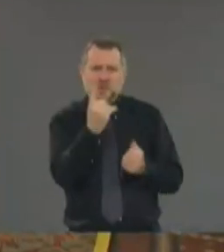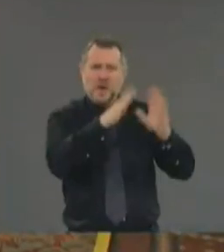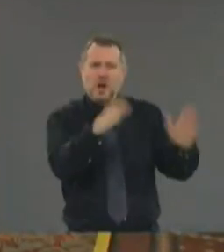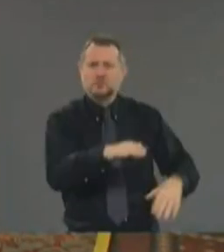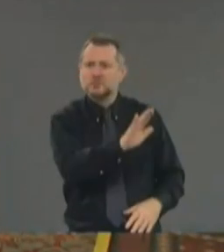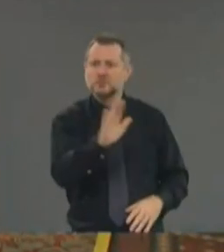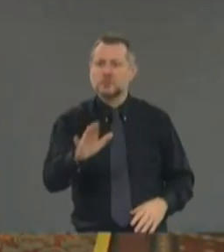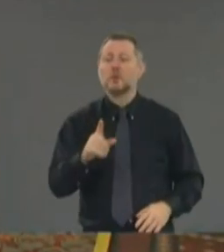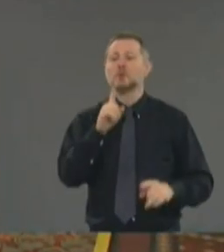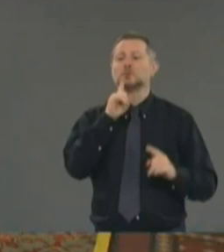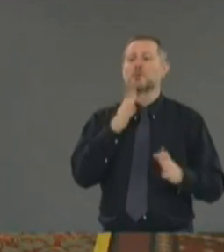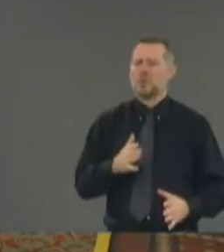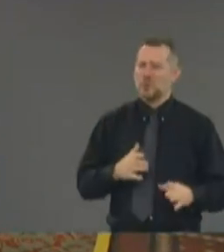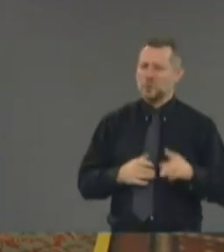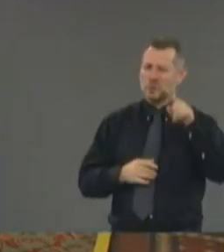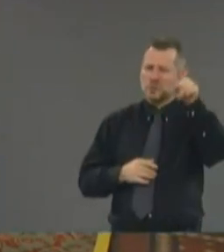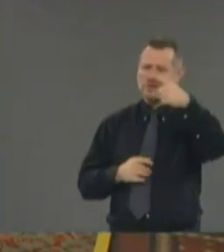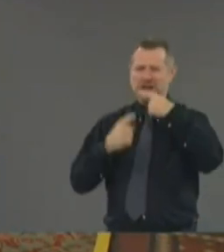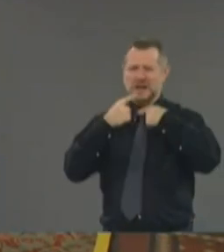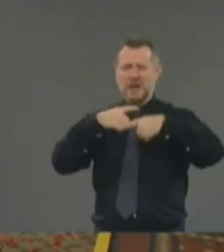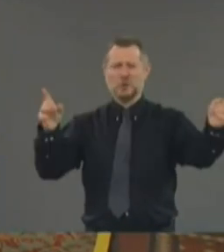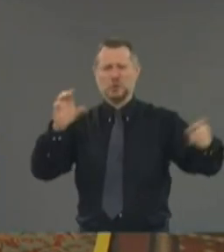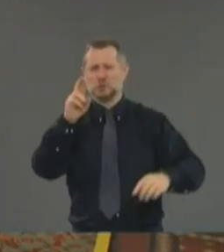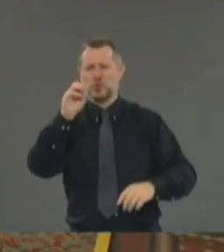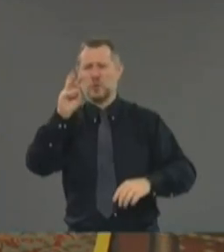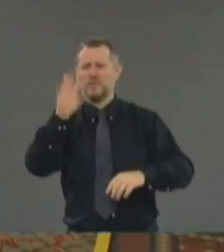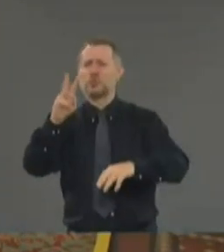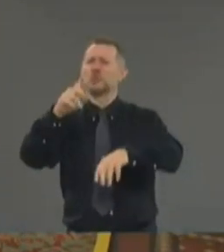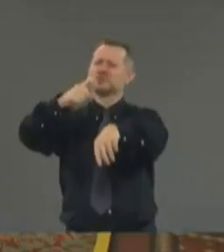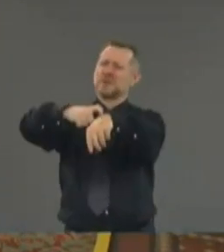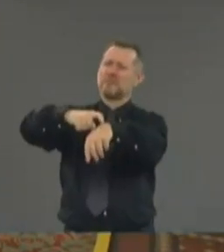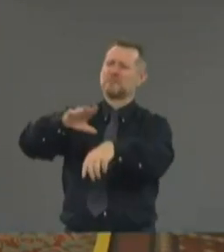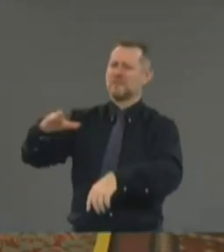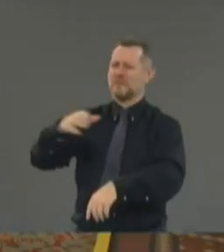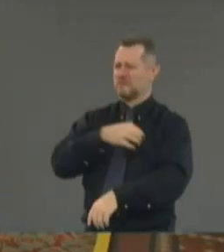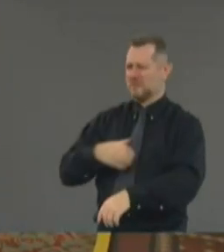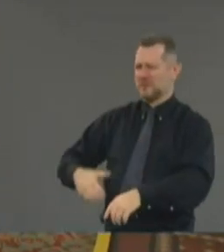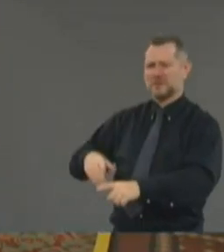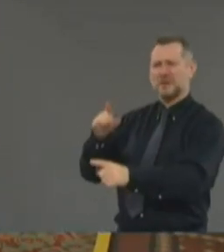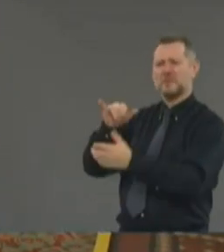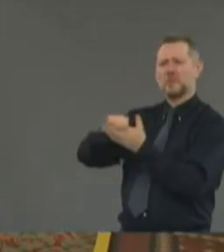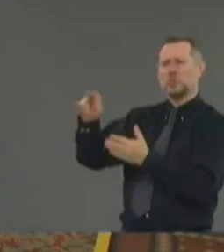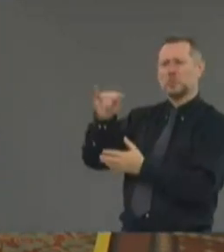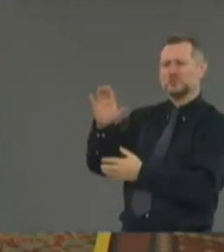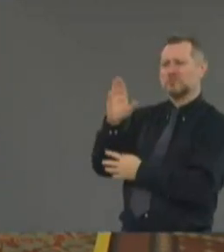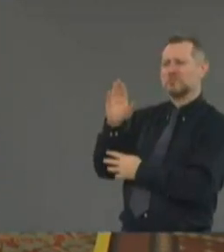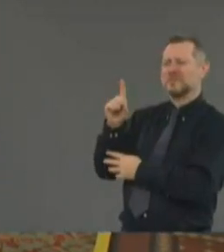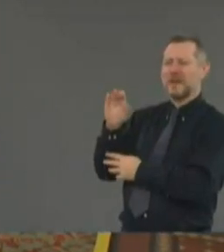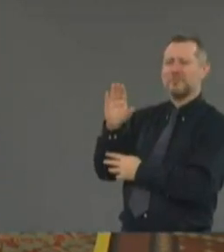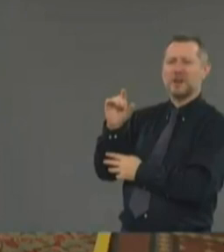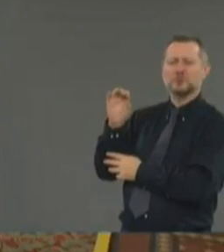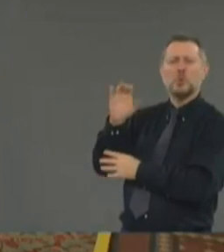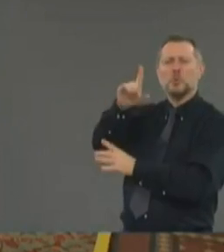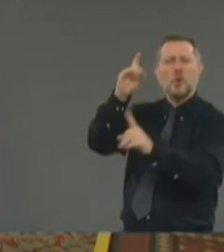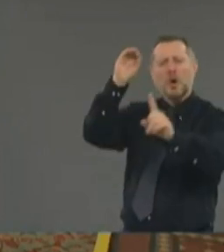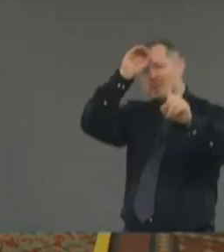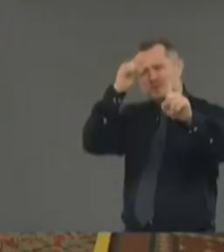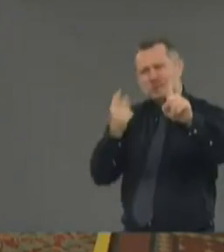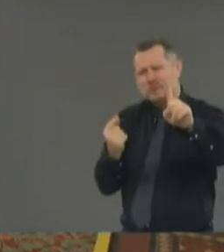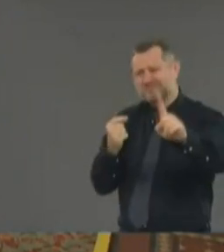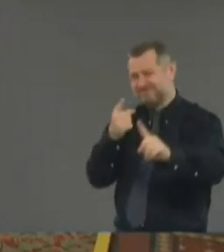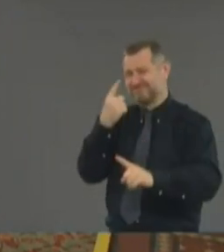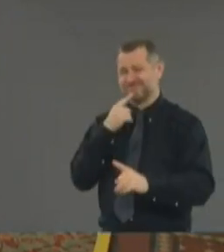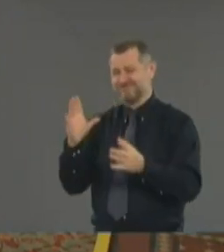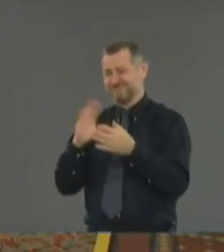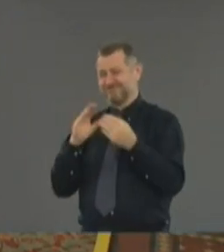you announced the curfew with Mayor de Blasio. Yes. So what is your opinion about this? The clashes that you have just highlighted are in large